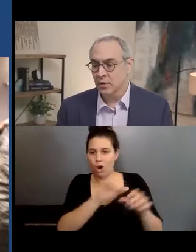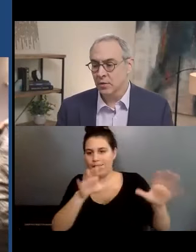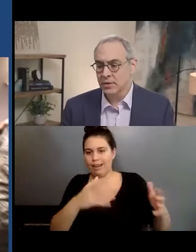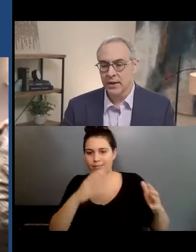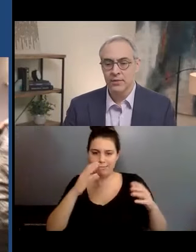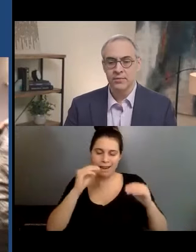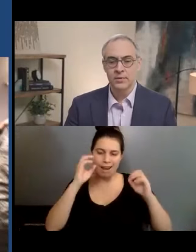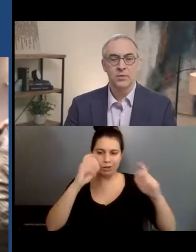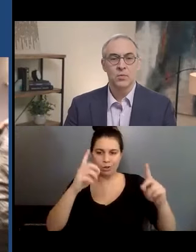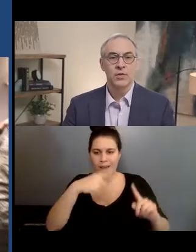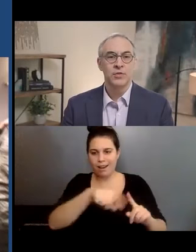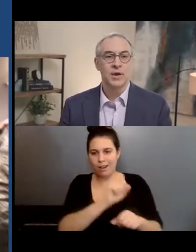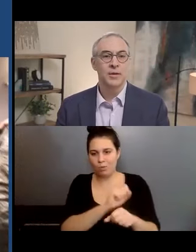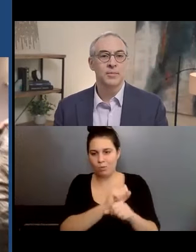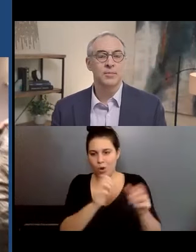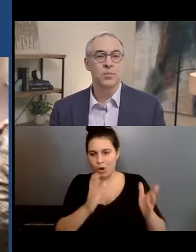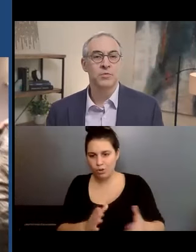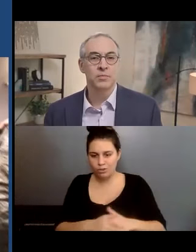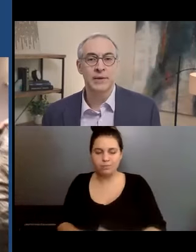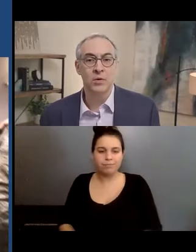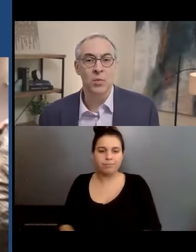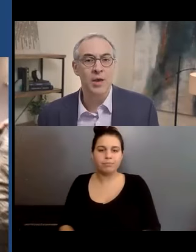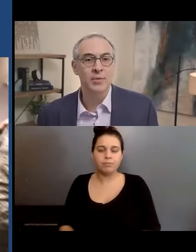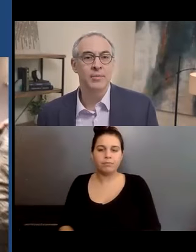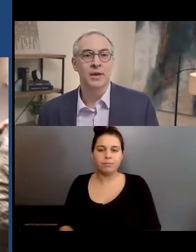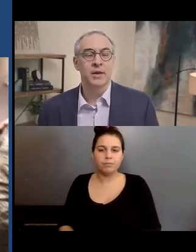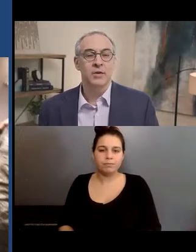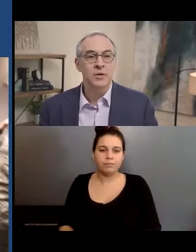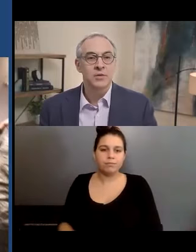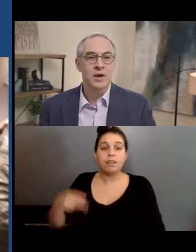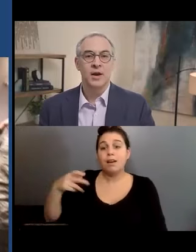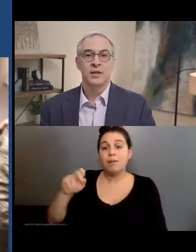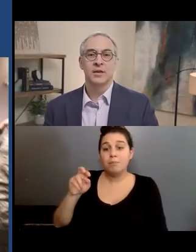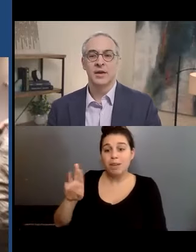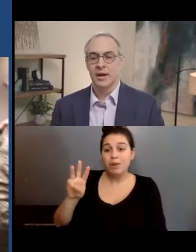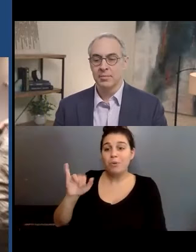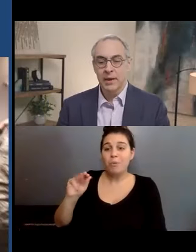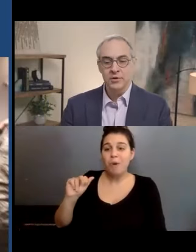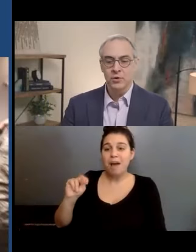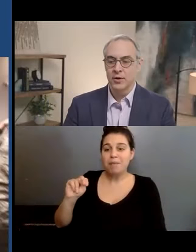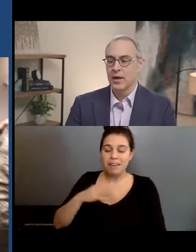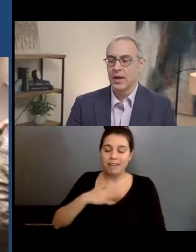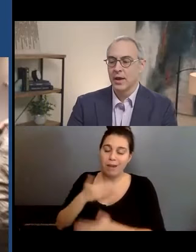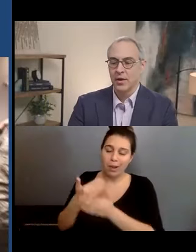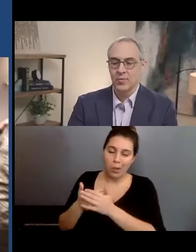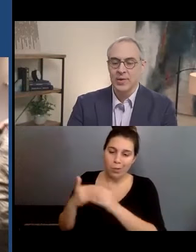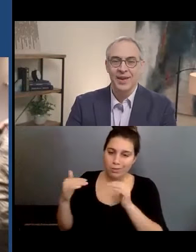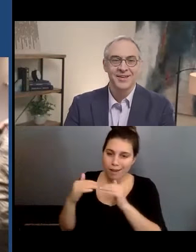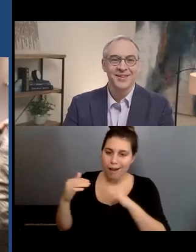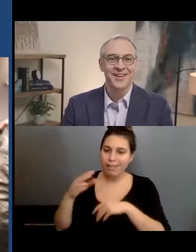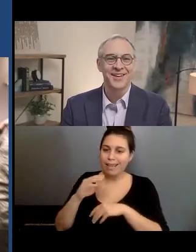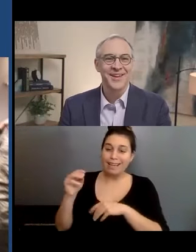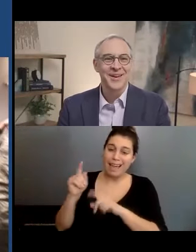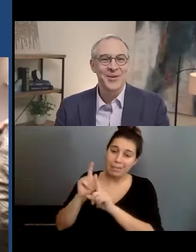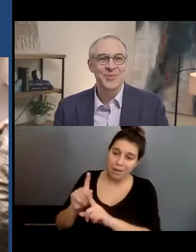that's the work that I've done with Peter Wyman, my close colleague and mentor,